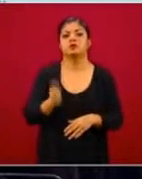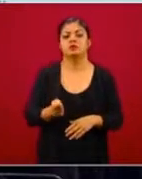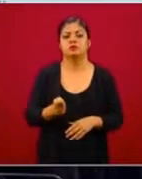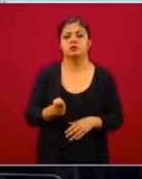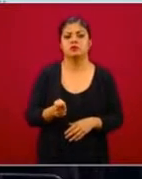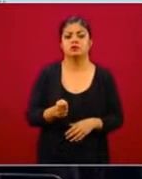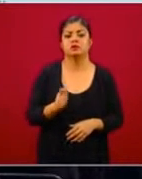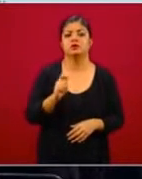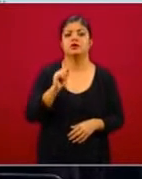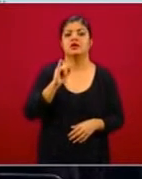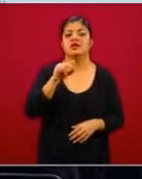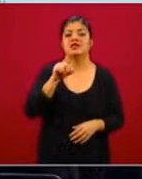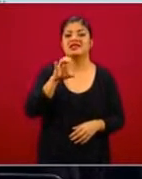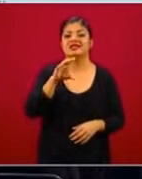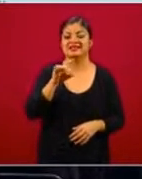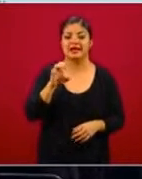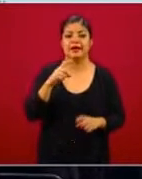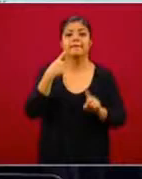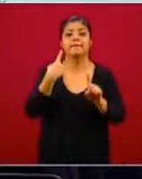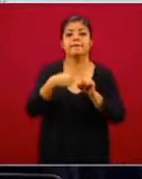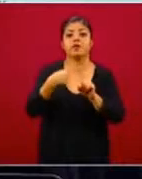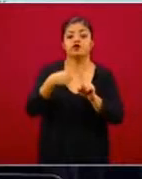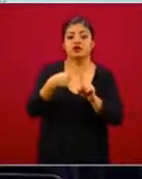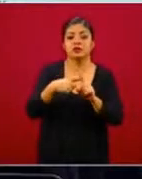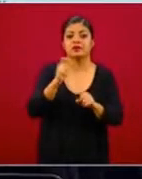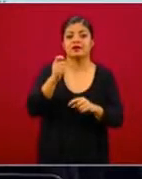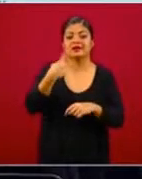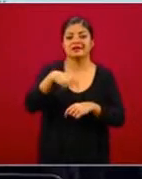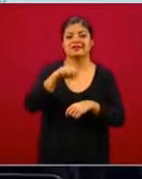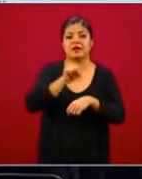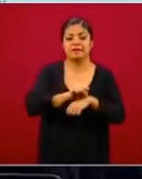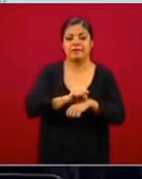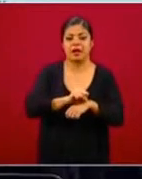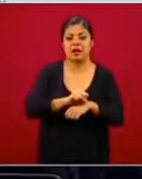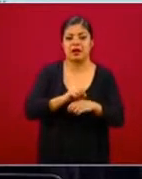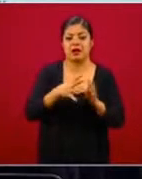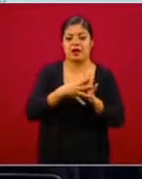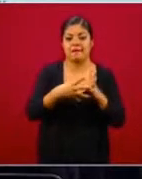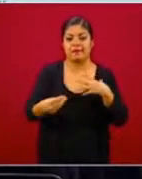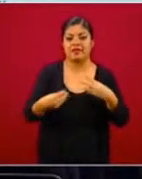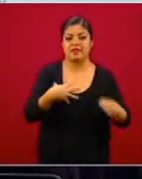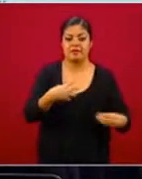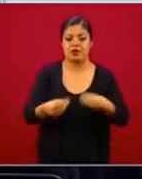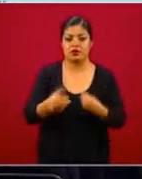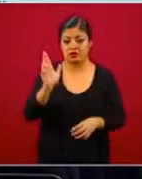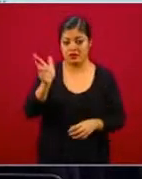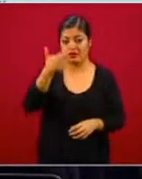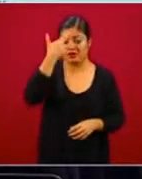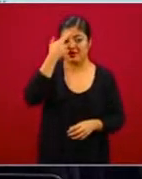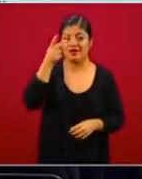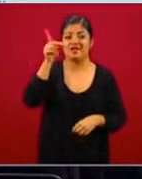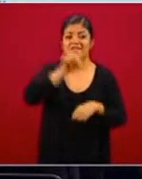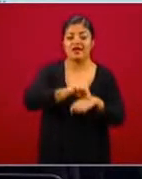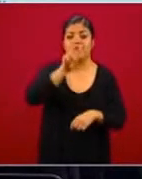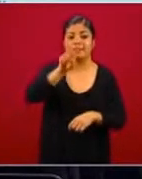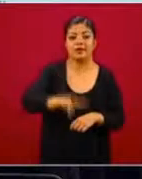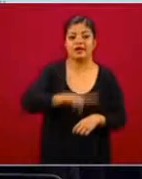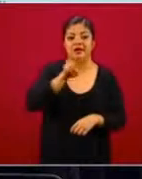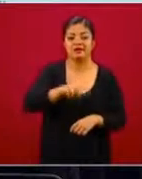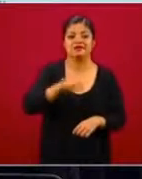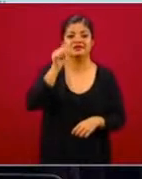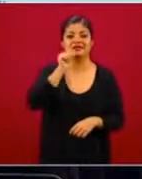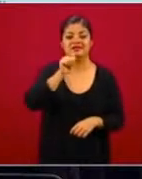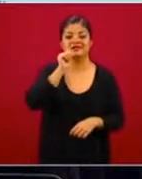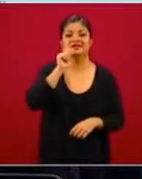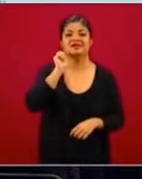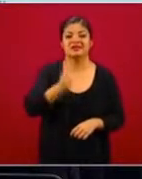which is the last in this group, which is specifically talking about the positivity rate per